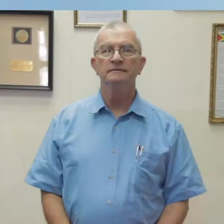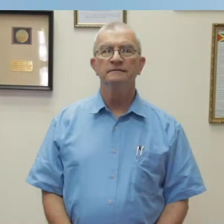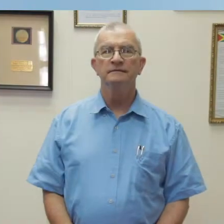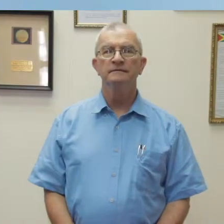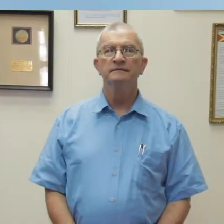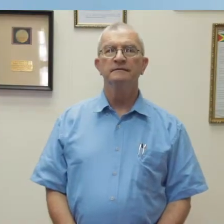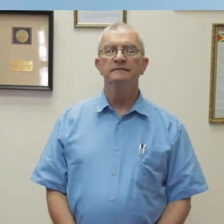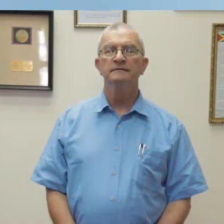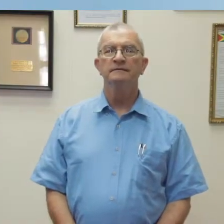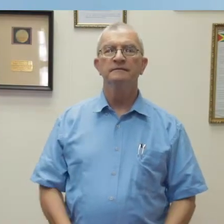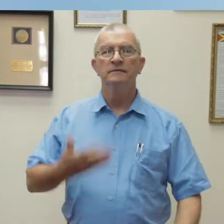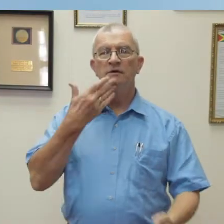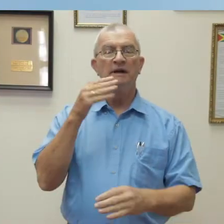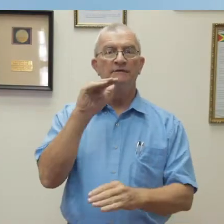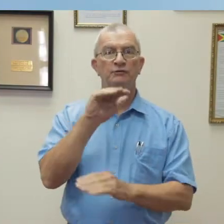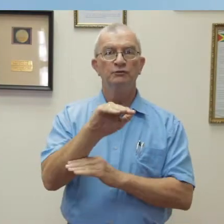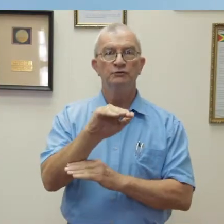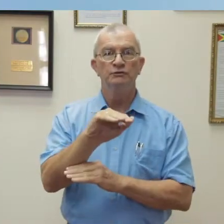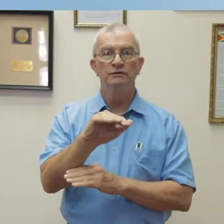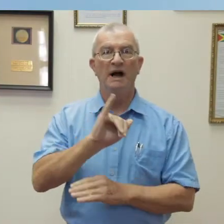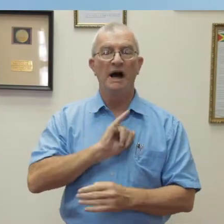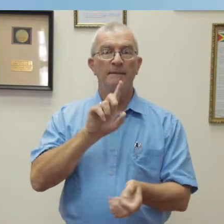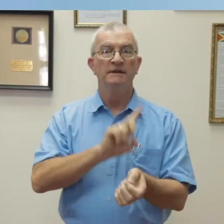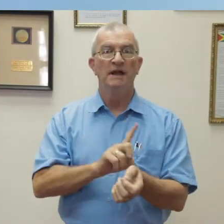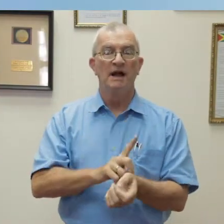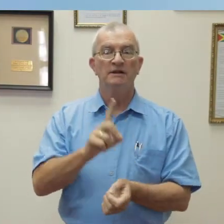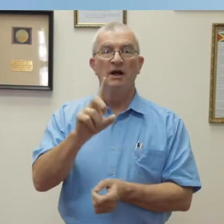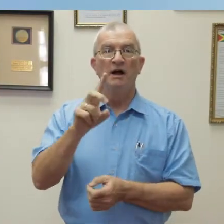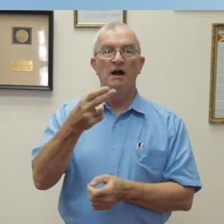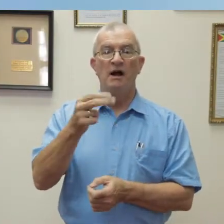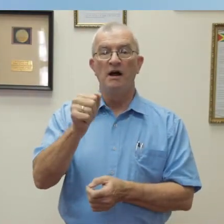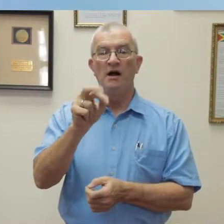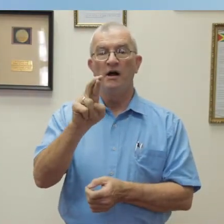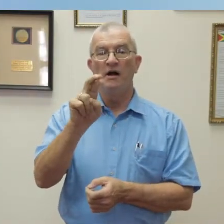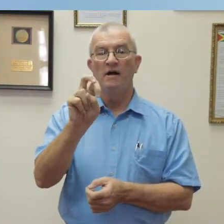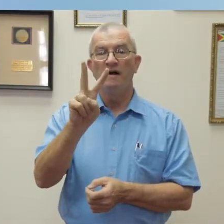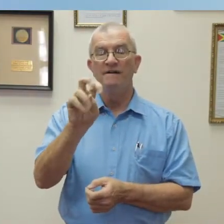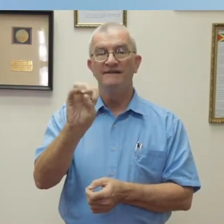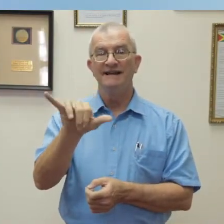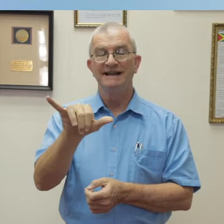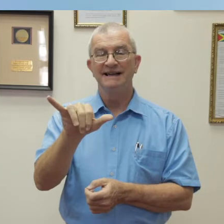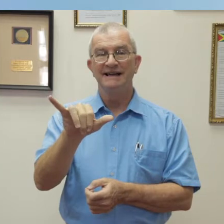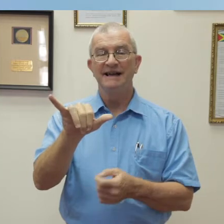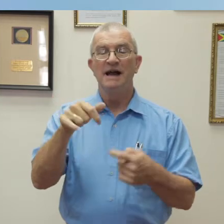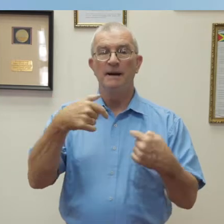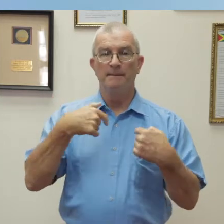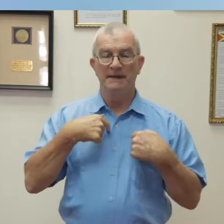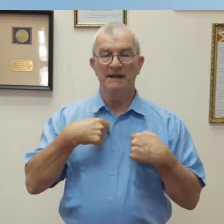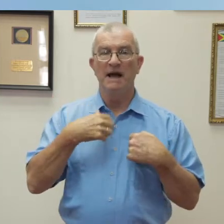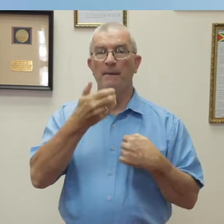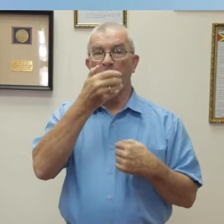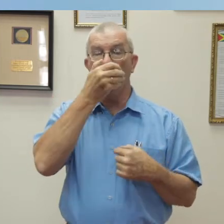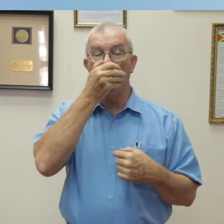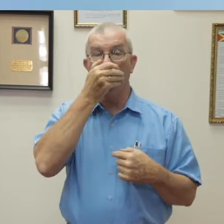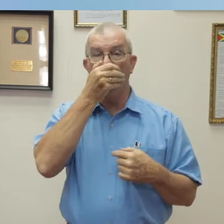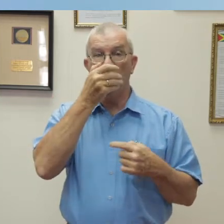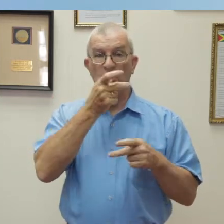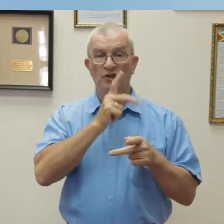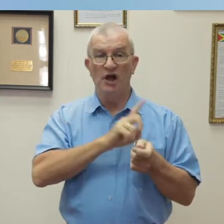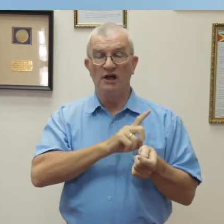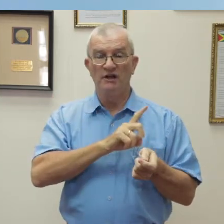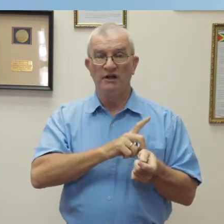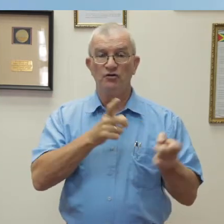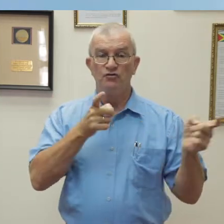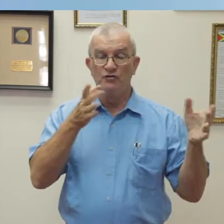Good afternoon. I'm Dr. Alexandra Harvey. I'm an anesthesiologist and Director of